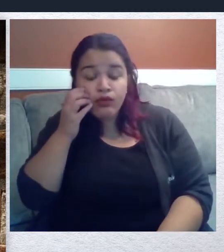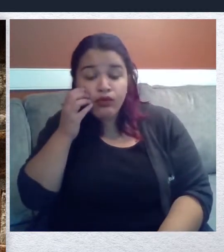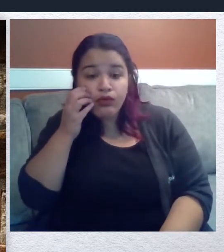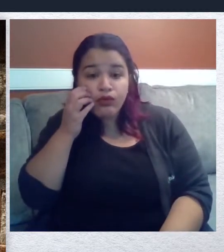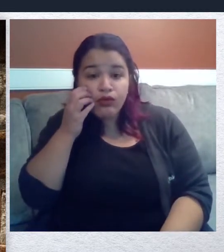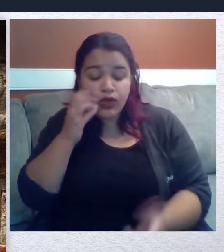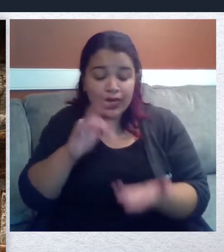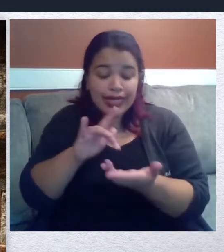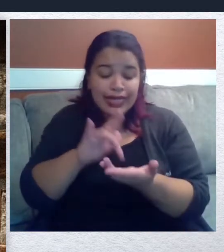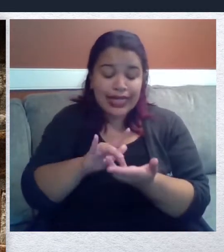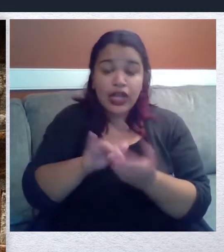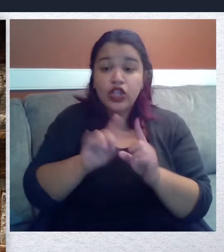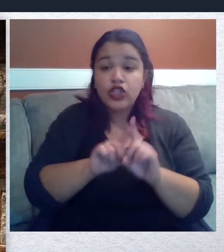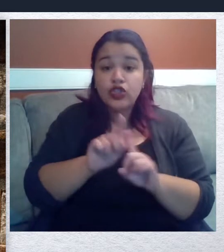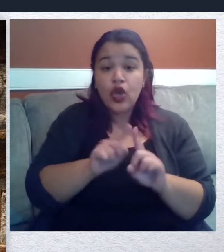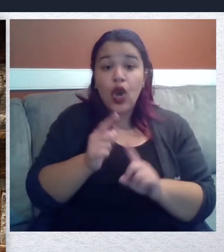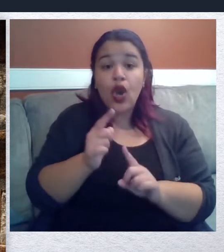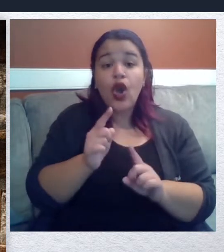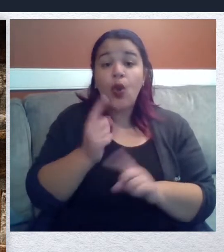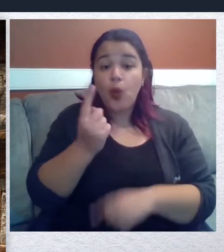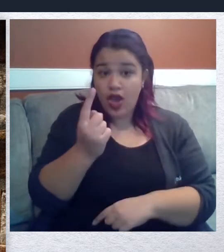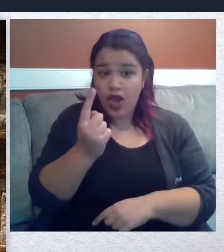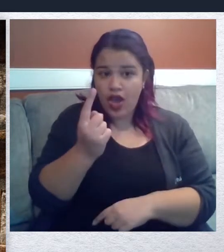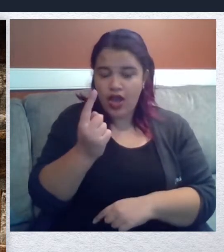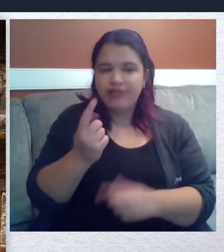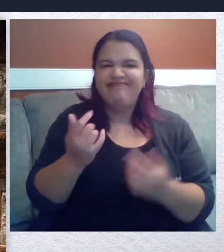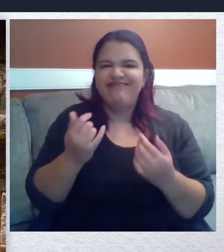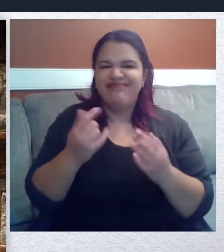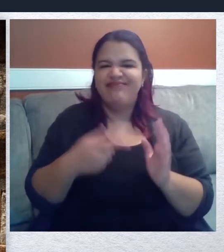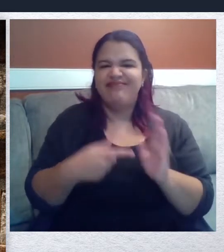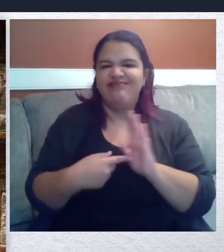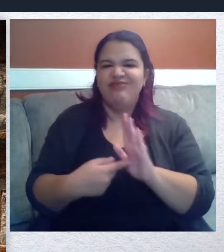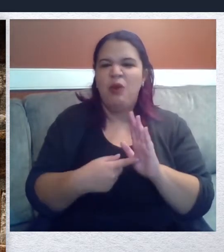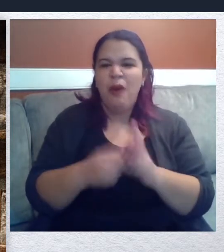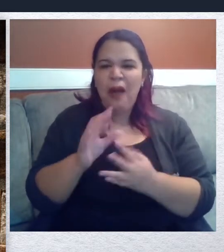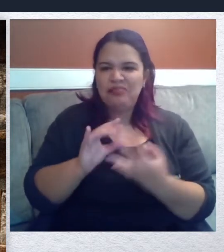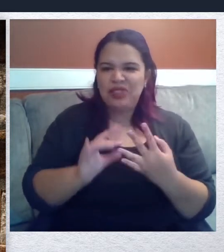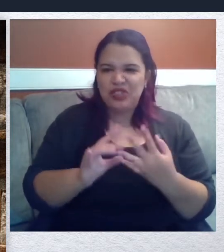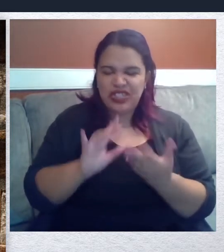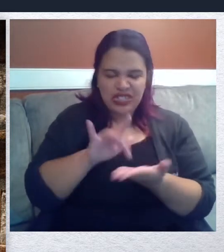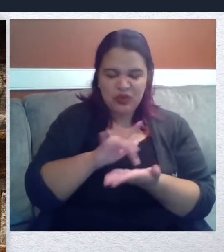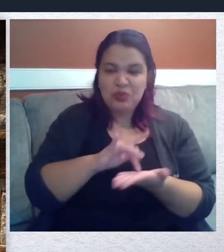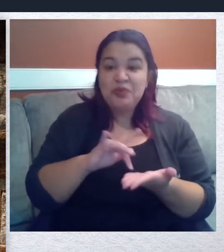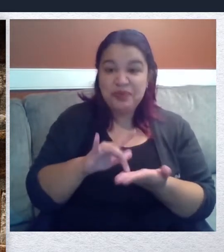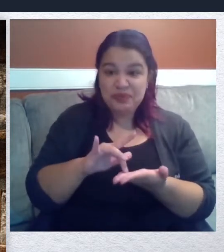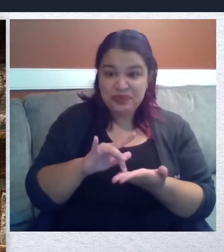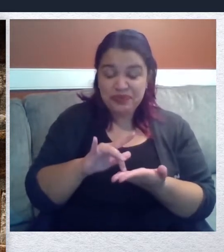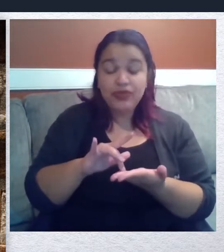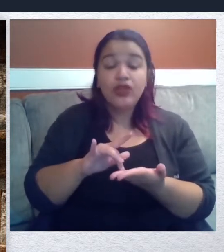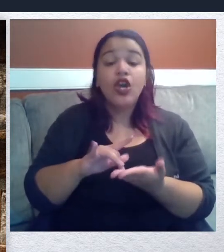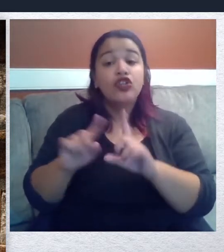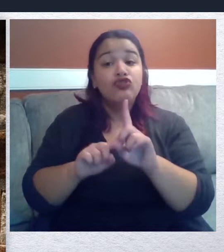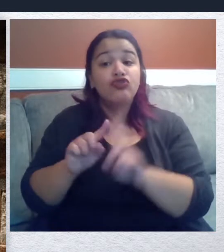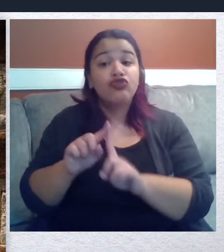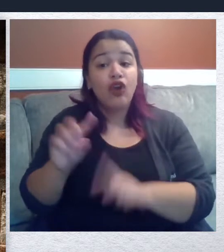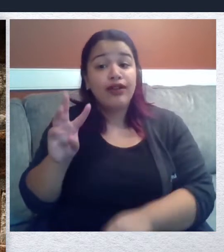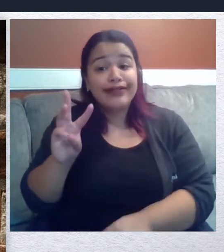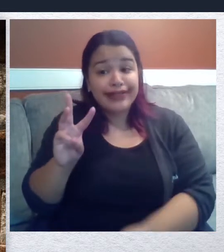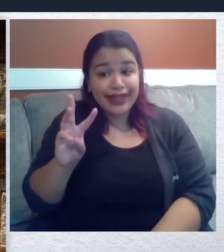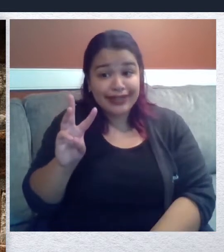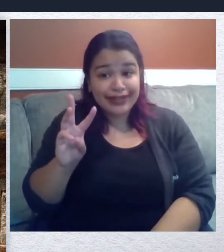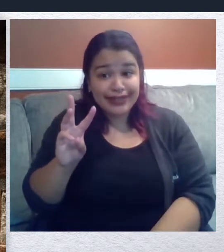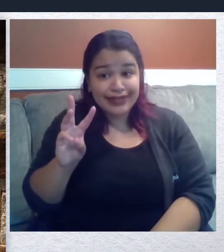a description of the menu options that are available during a meeting, and pressing *6 will